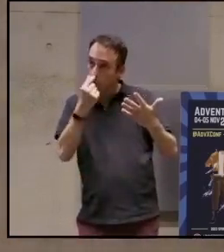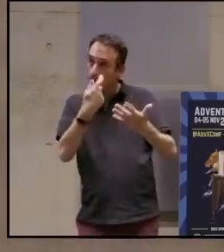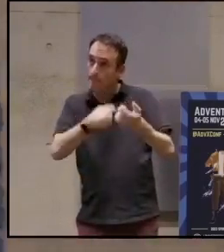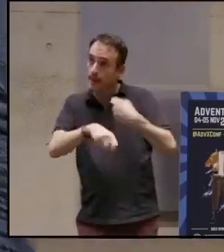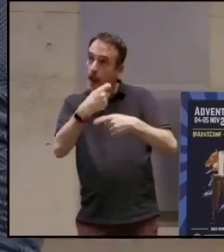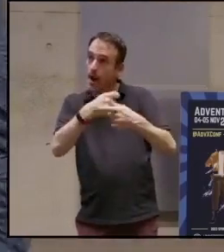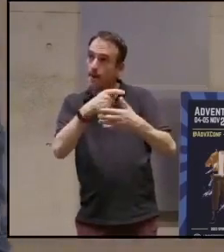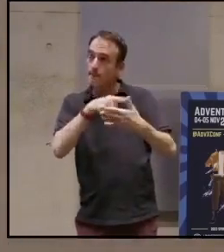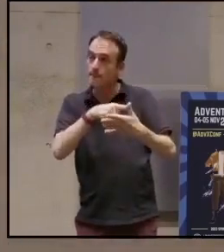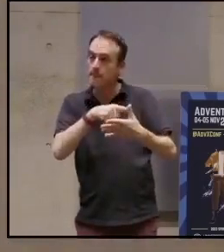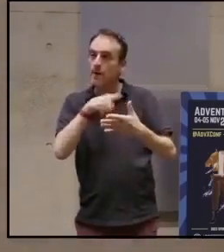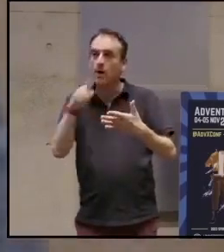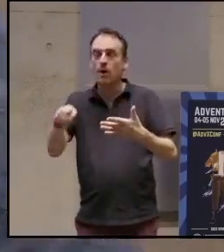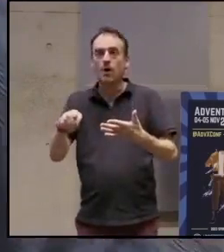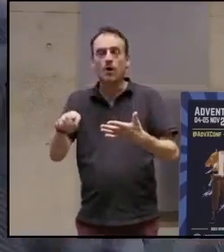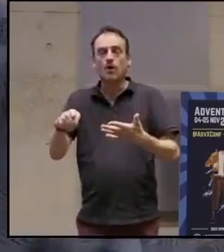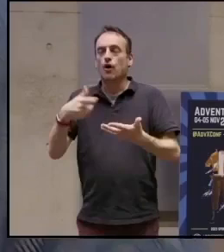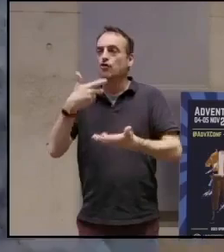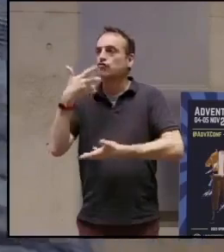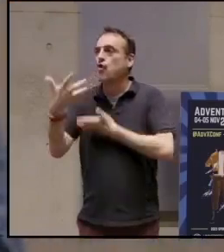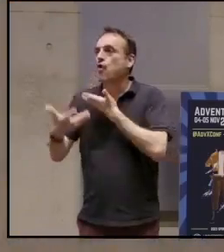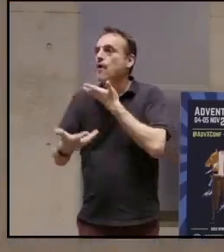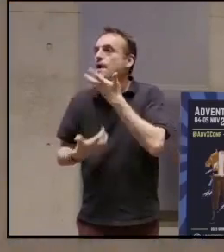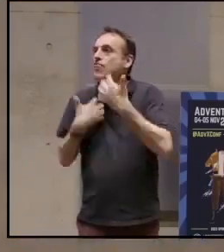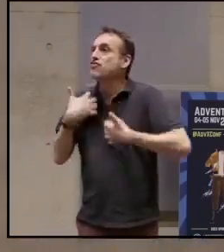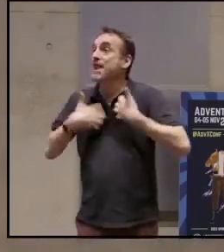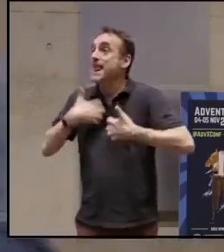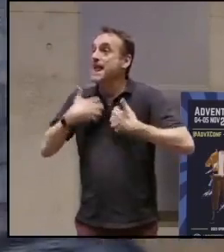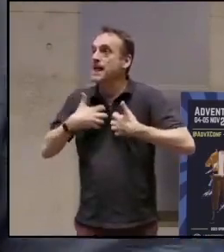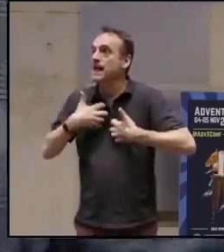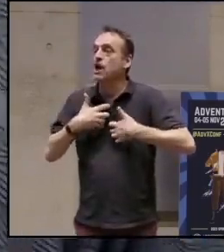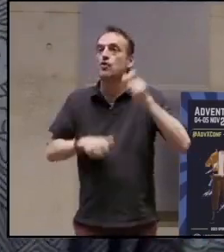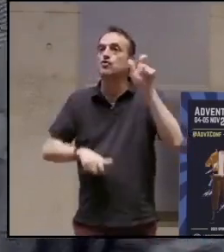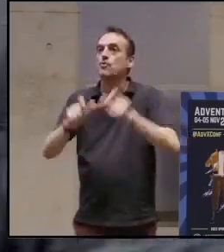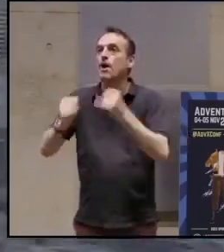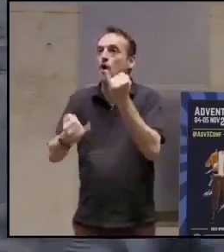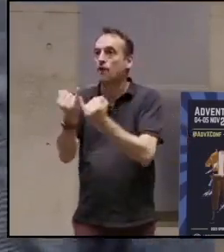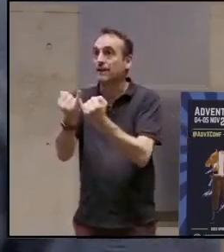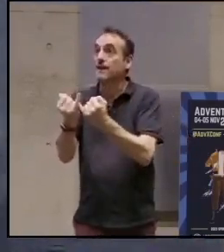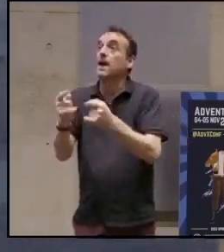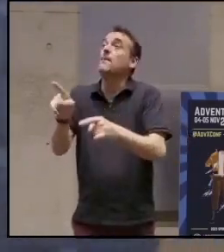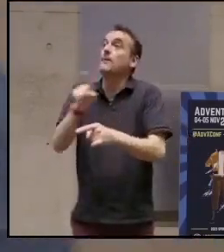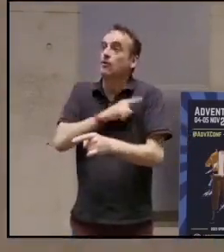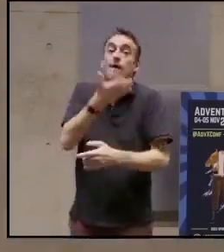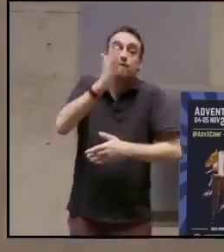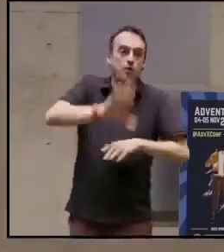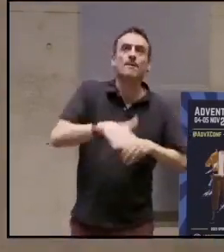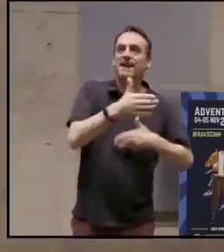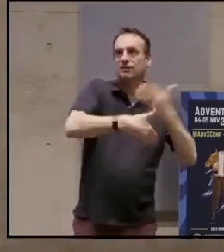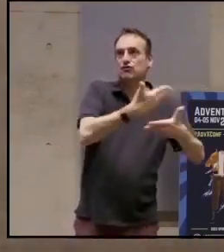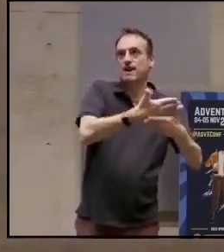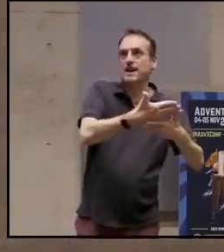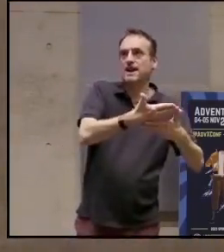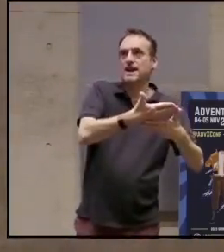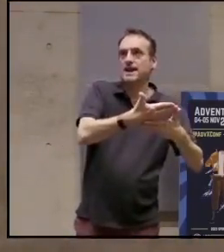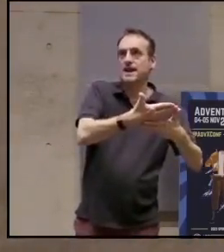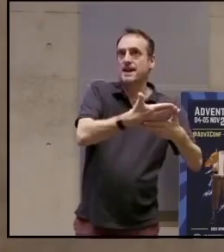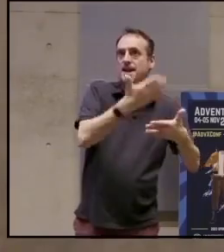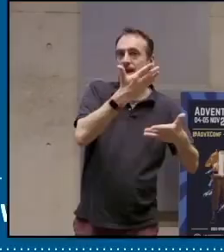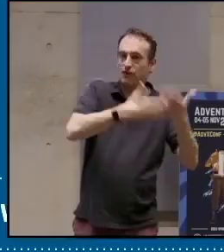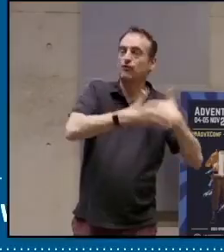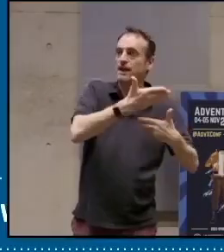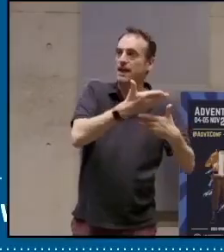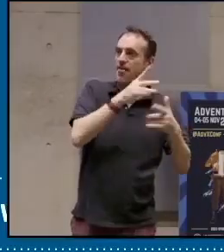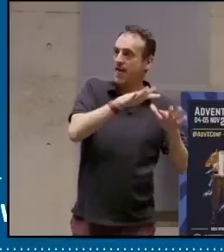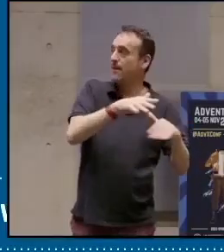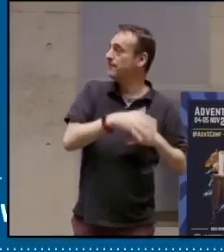of gripping human conflict, because they already literally were. All right, so this, of course, isn't